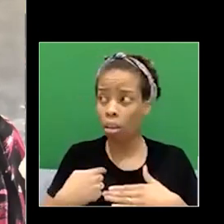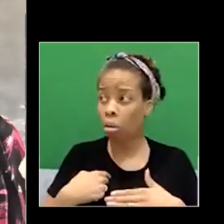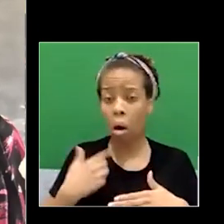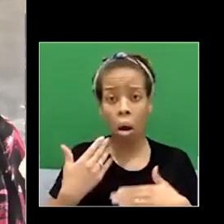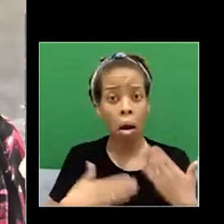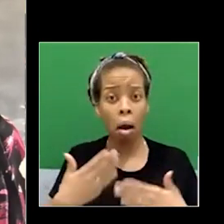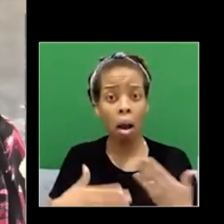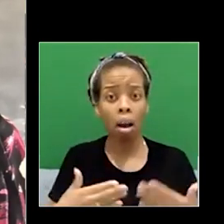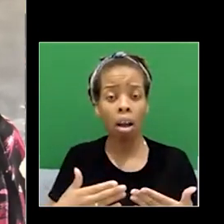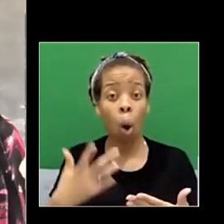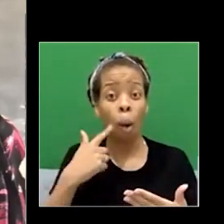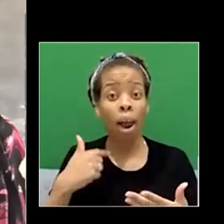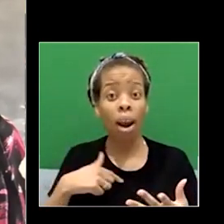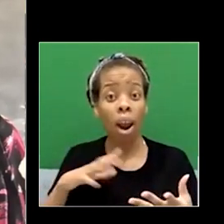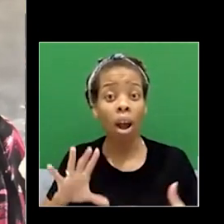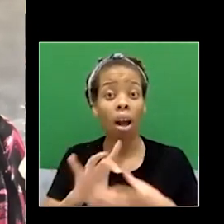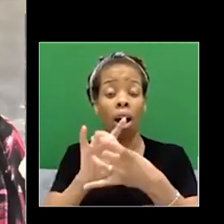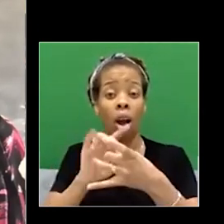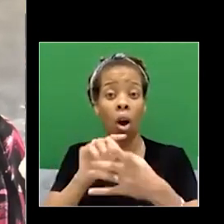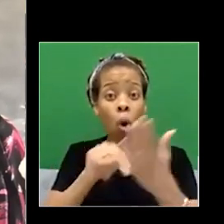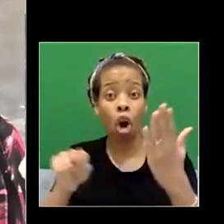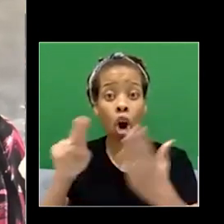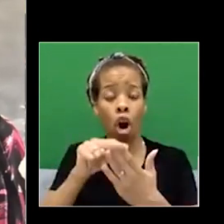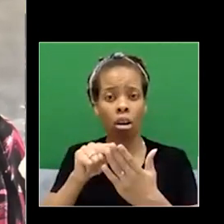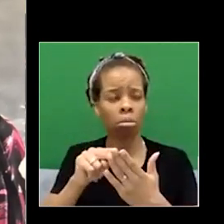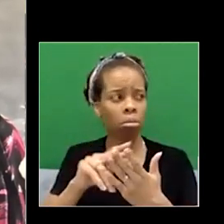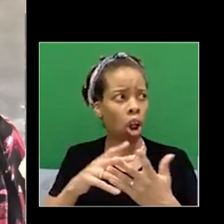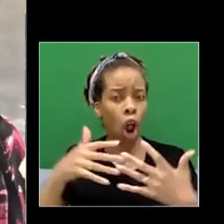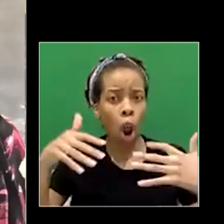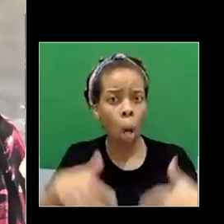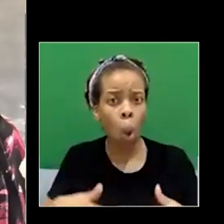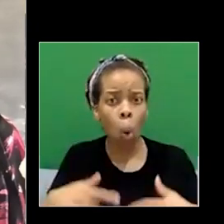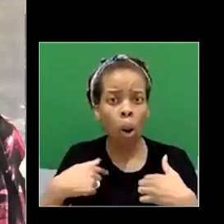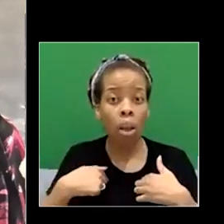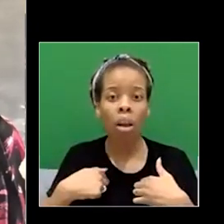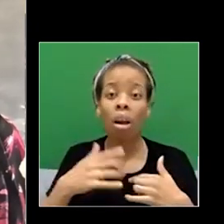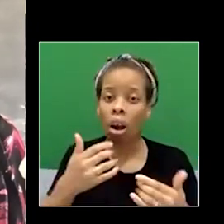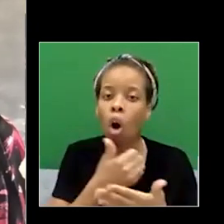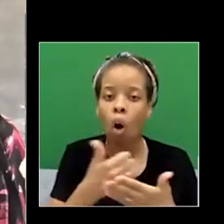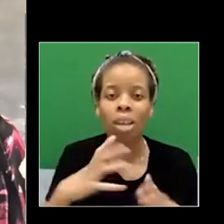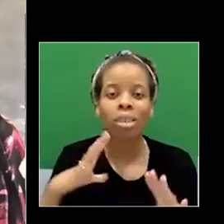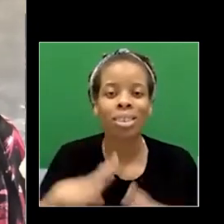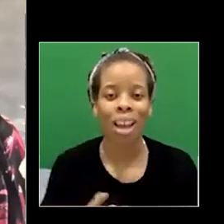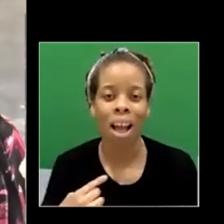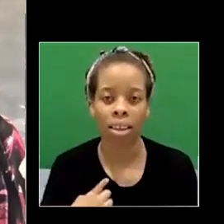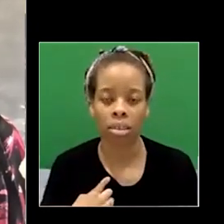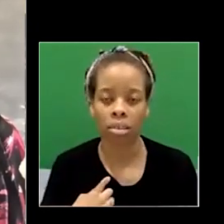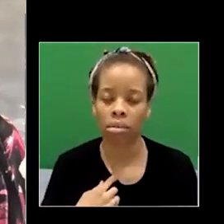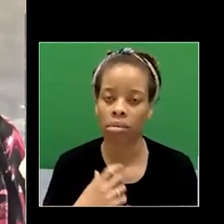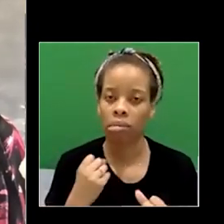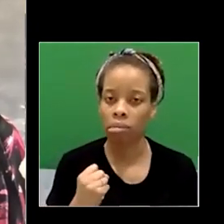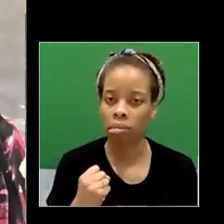feel lonely when I'm working. I often feel tired, which is